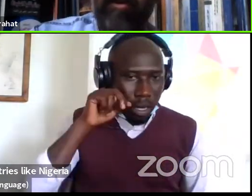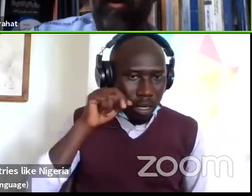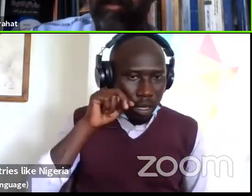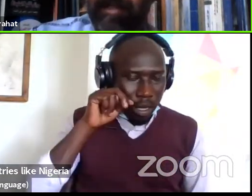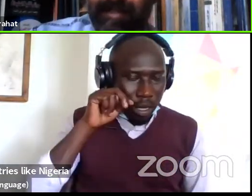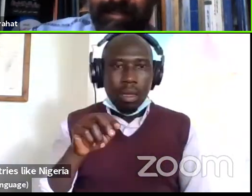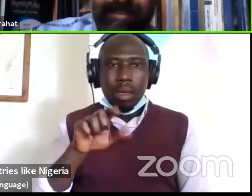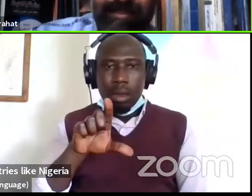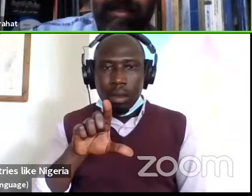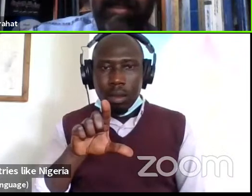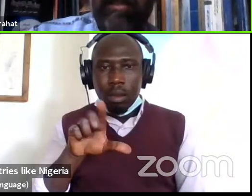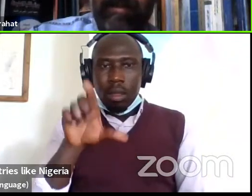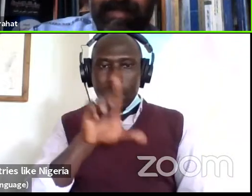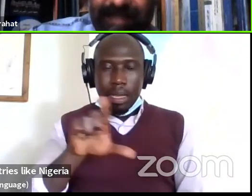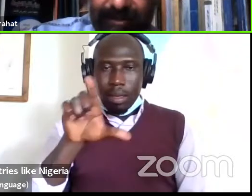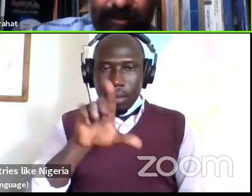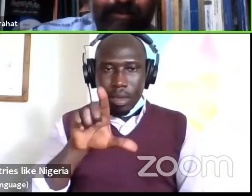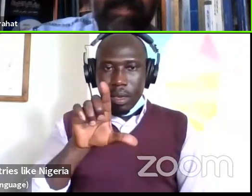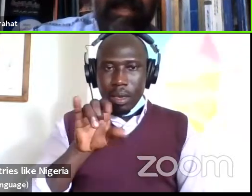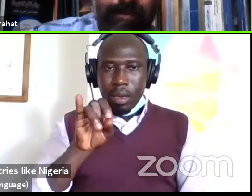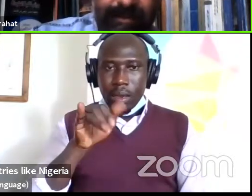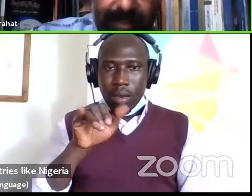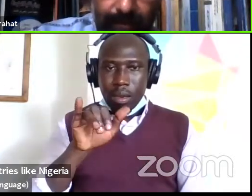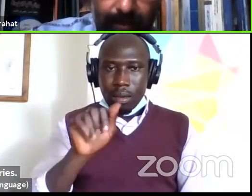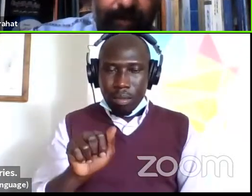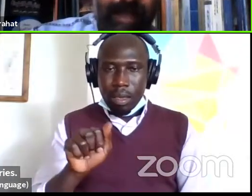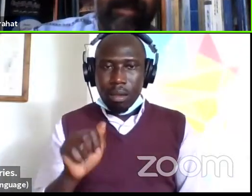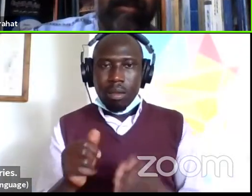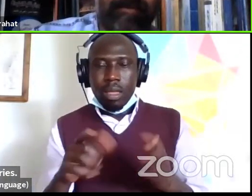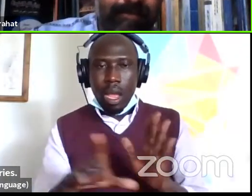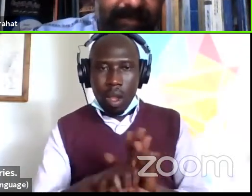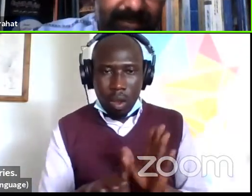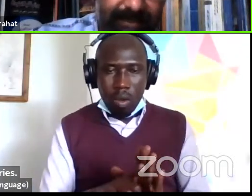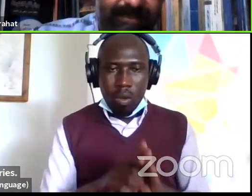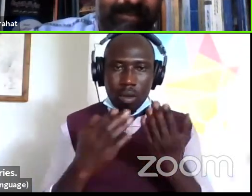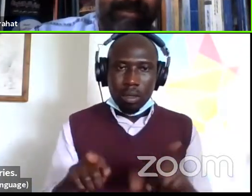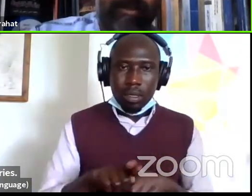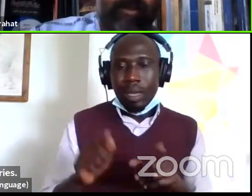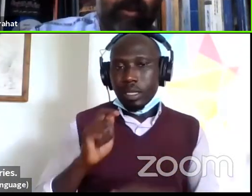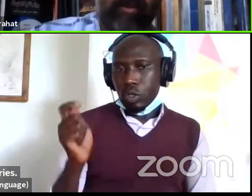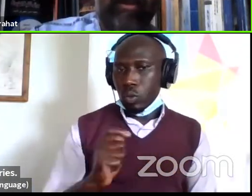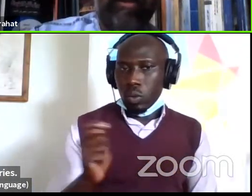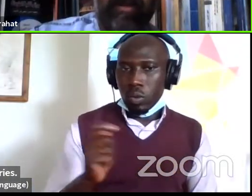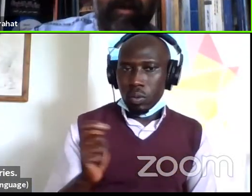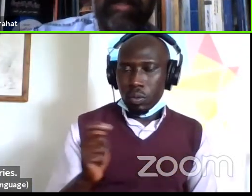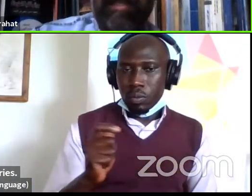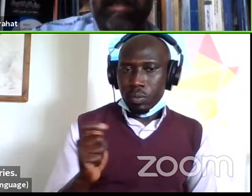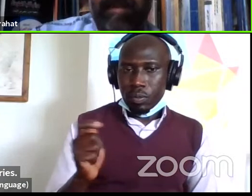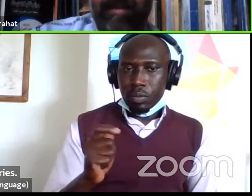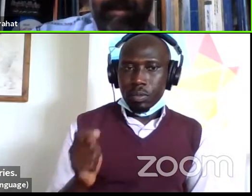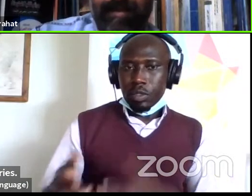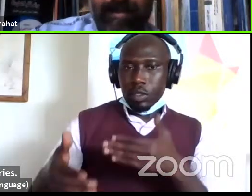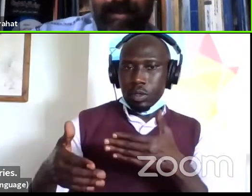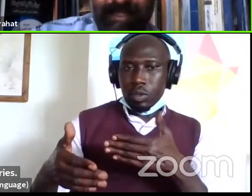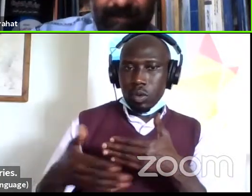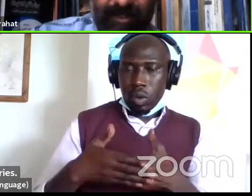Libya, all these countries start to use the law as a tools to close the